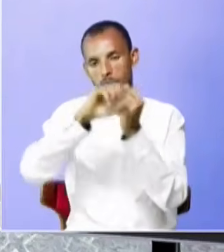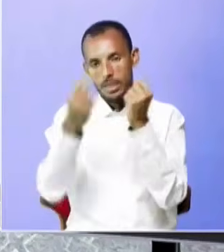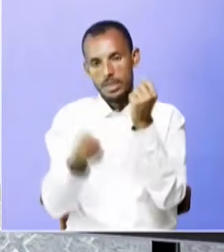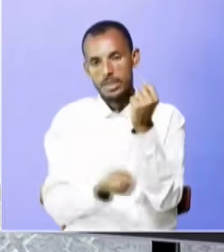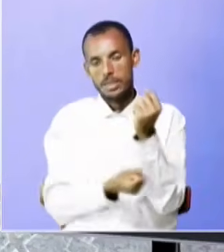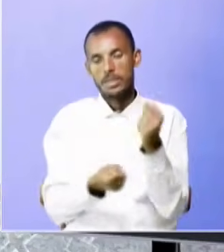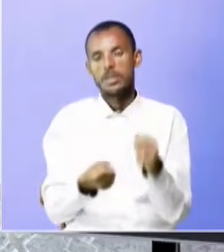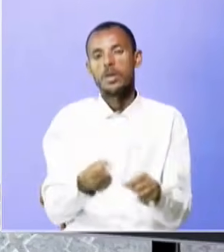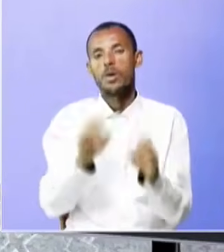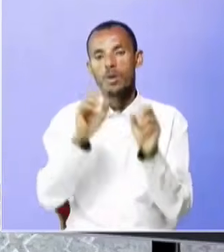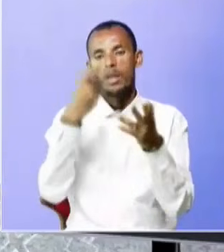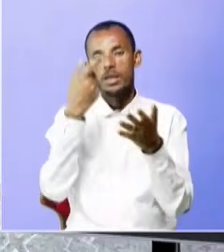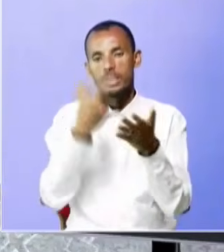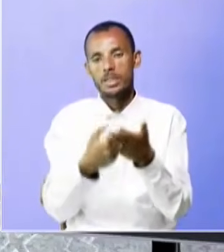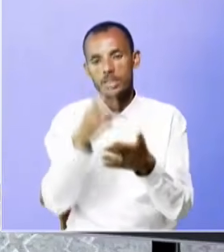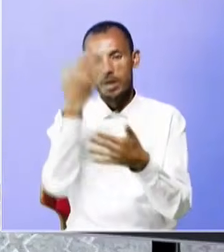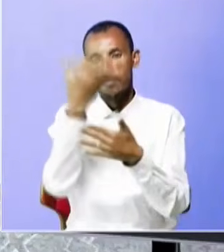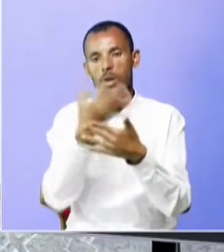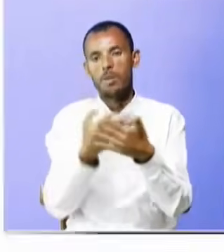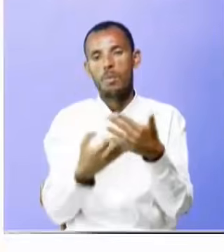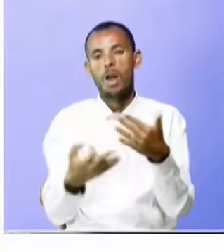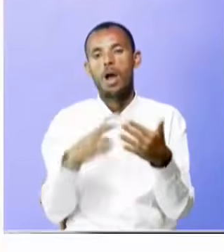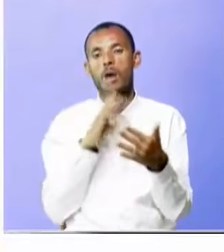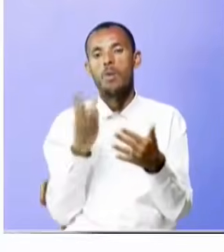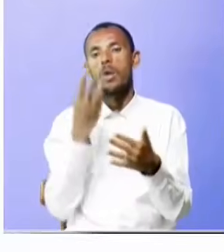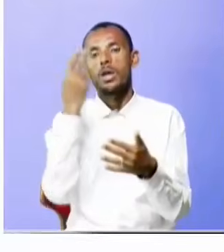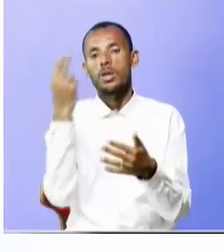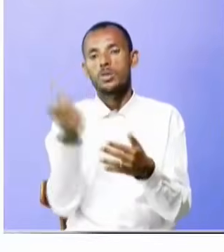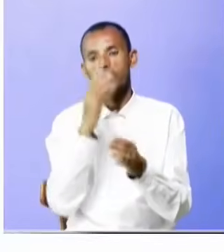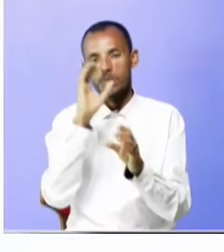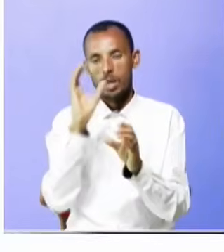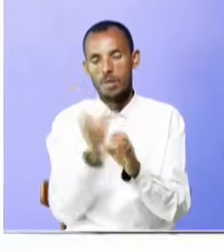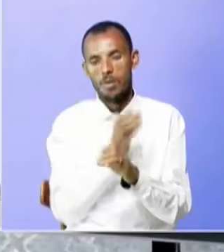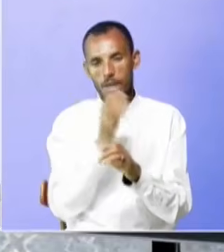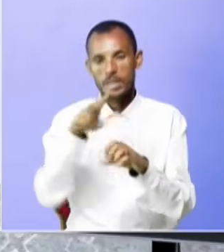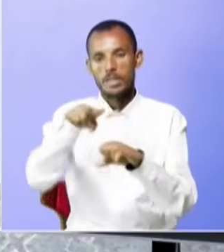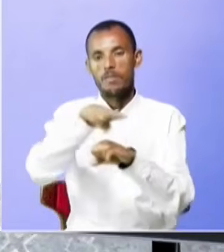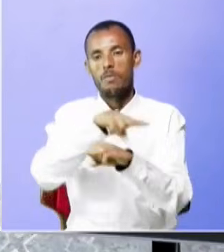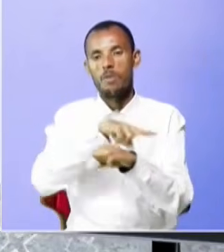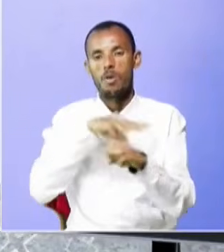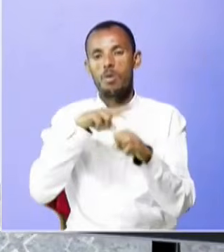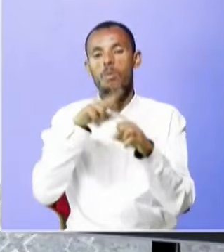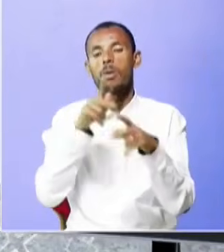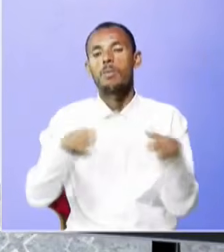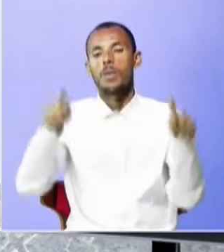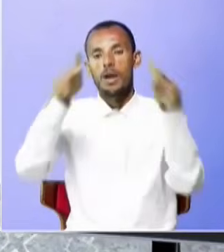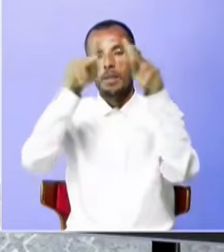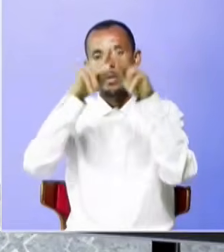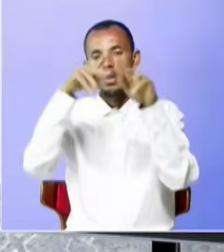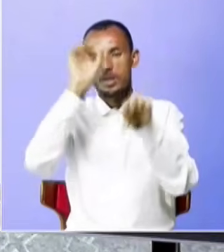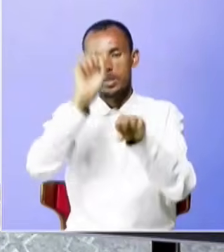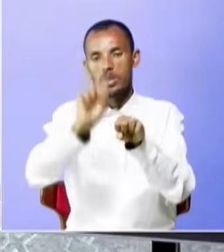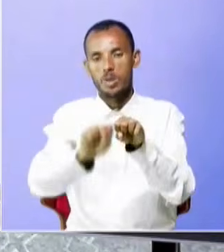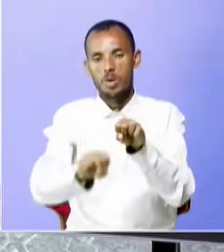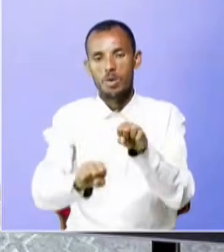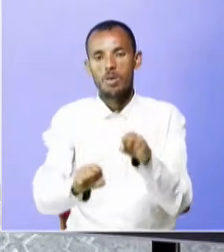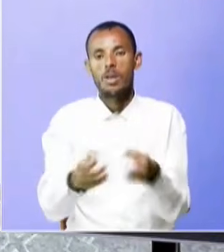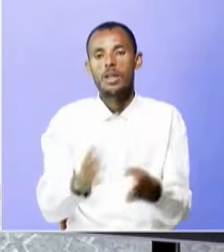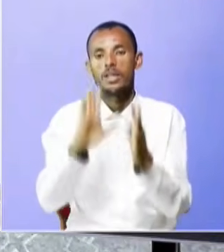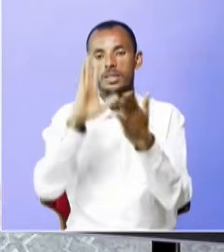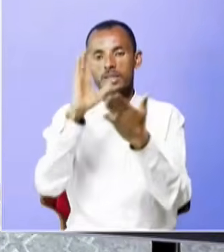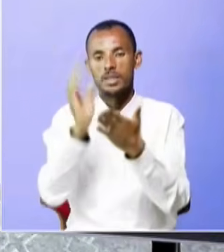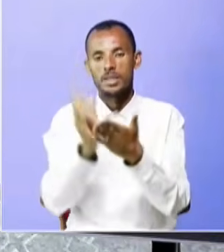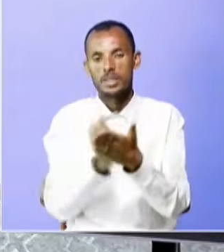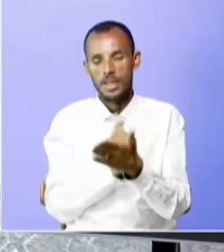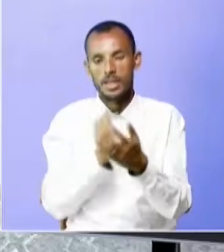Okay, so this is the formula that we use to calculate the volume of a pyramid. Okay, so let's take